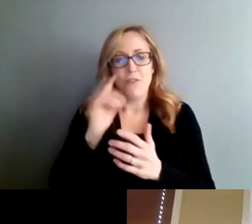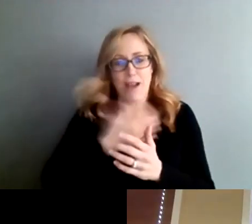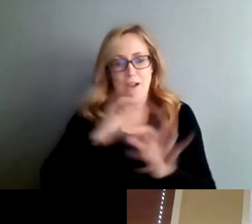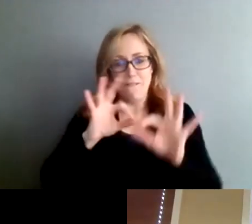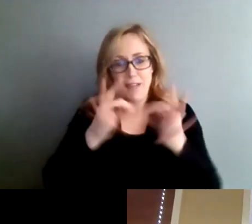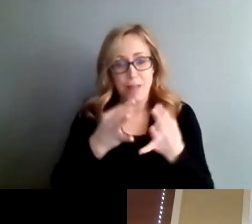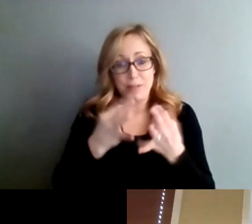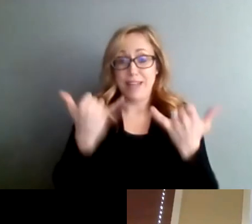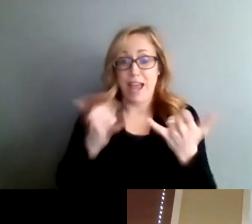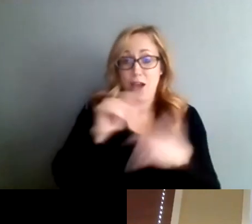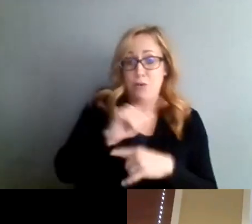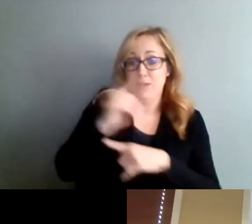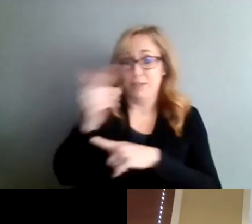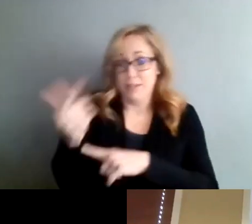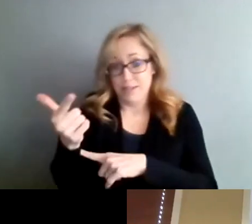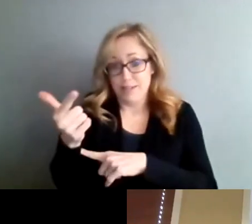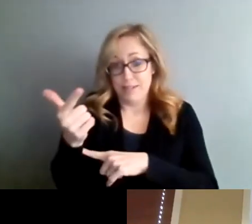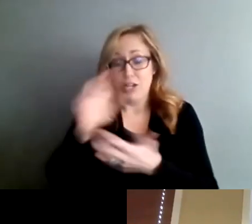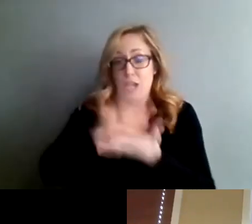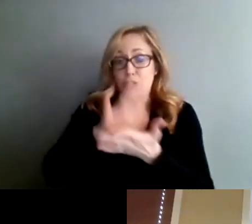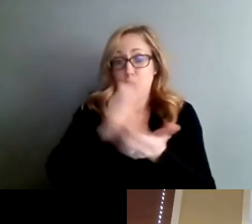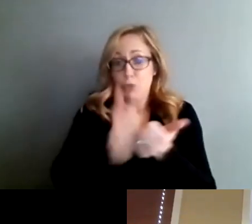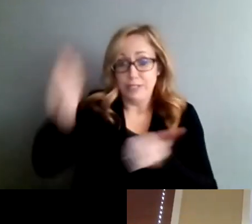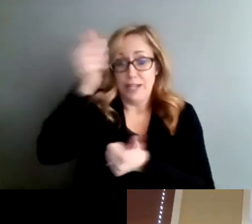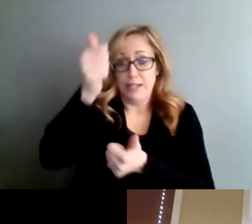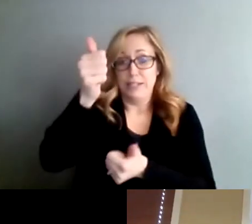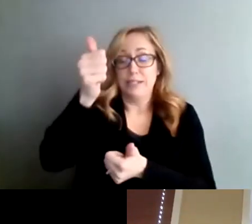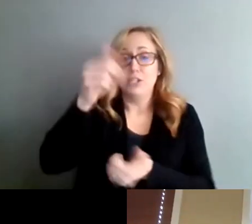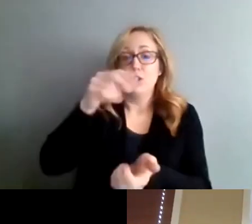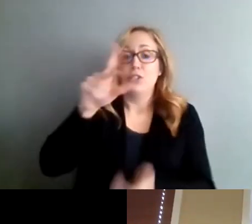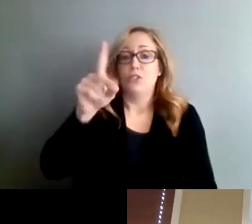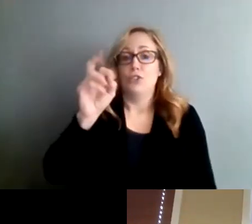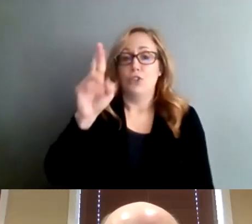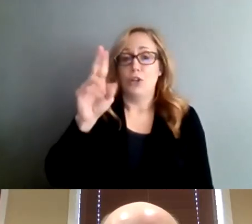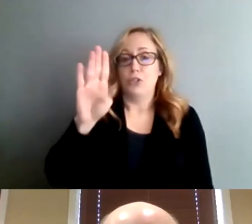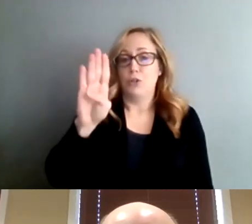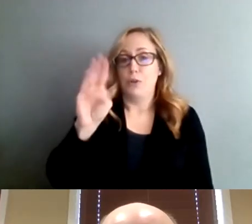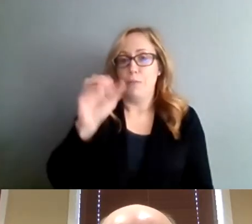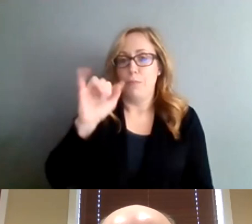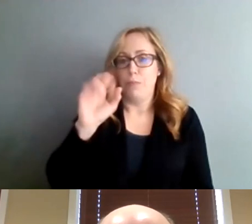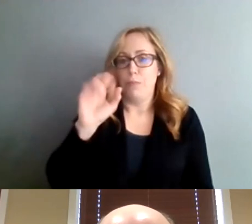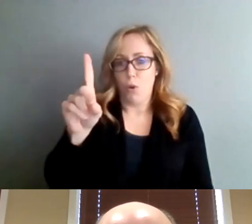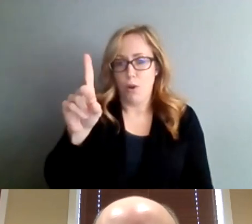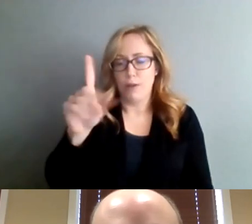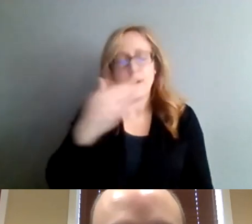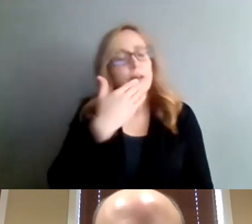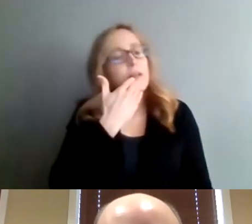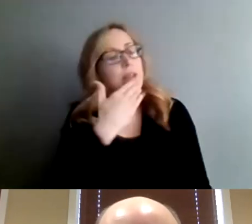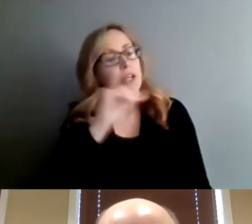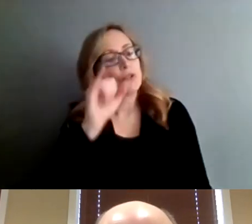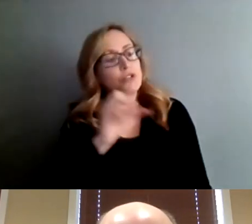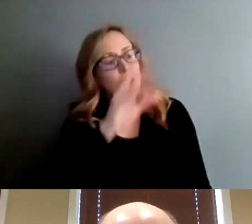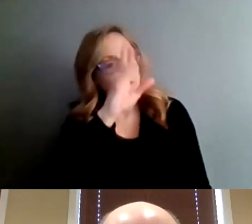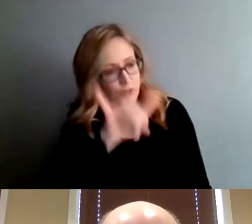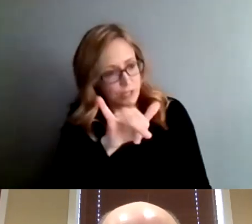turn things over to our Superintendent of Schools, Dr. Joel Boyd. Thank you, Jeffrey, and thank you, families, for joining us. Families,